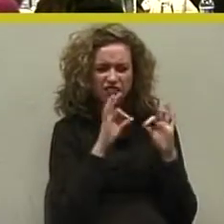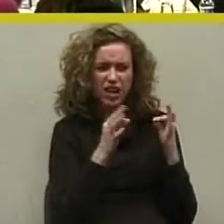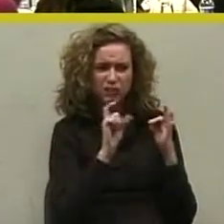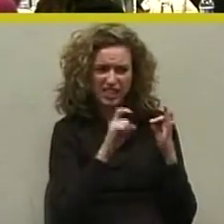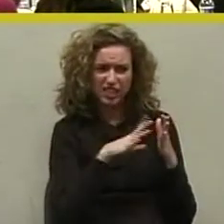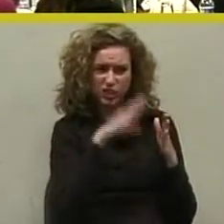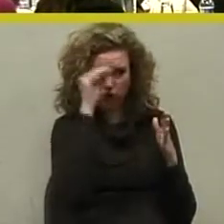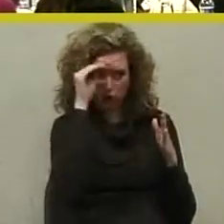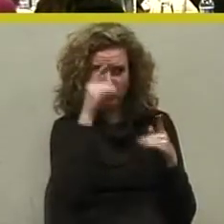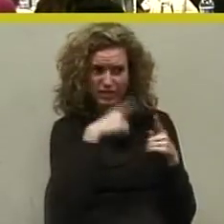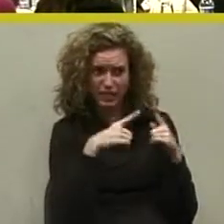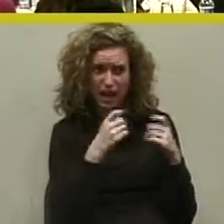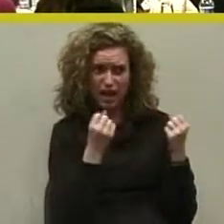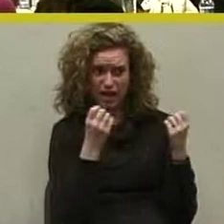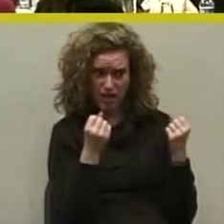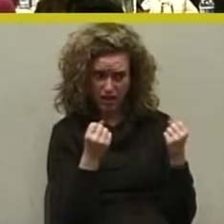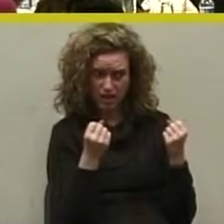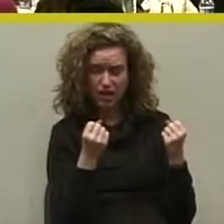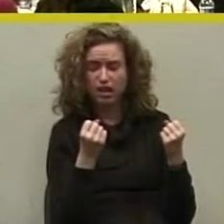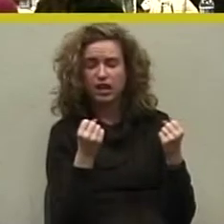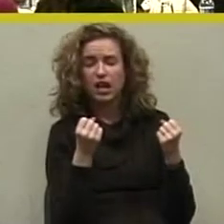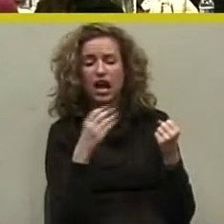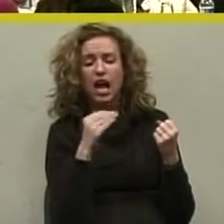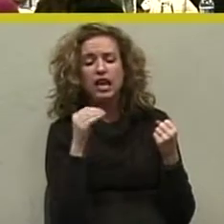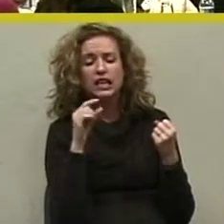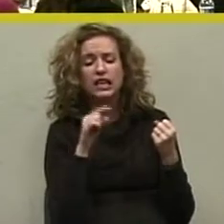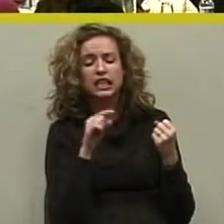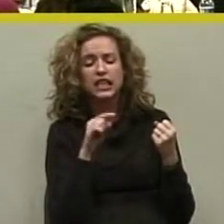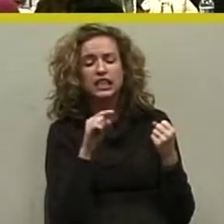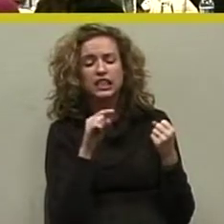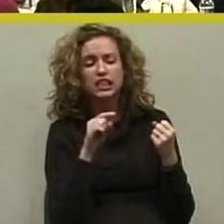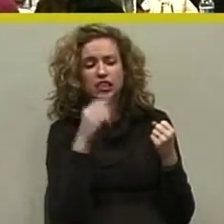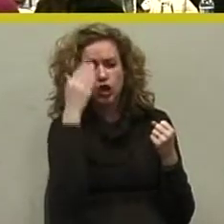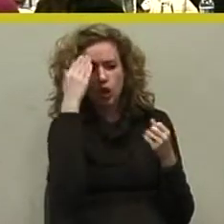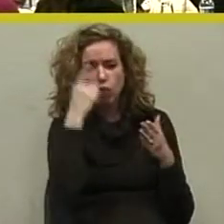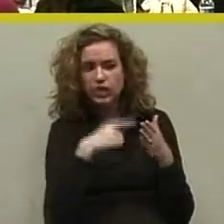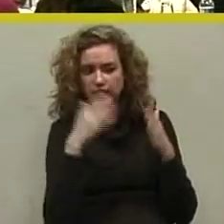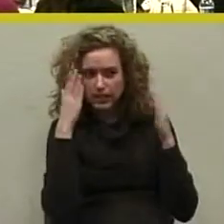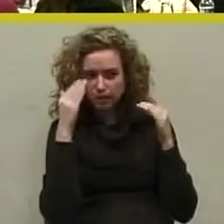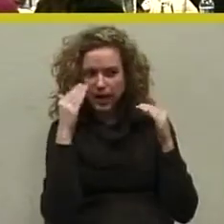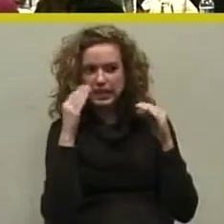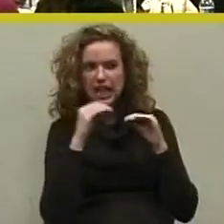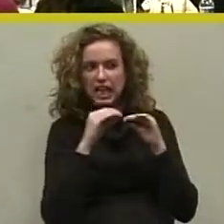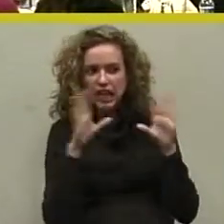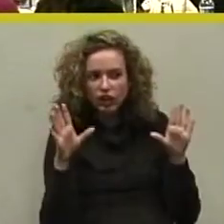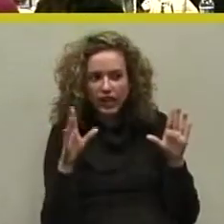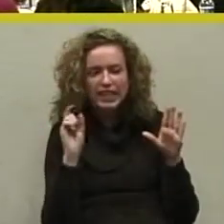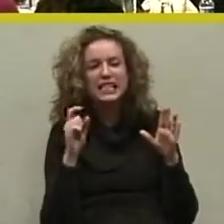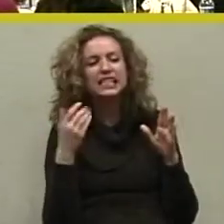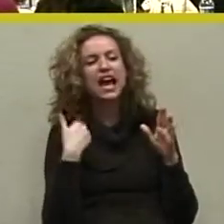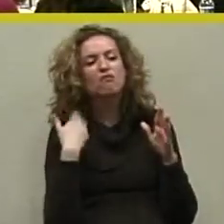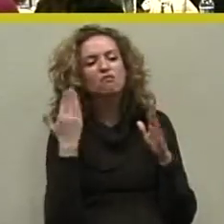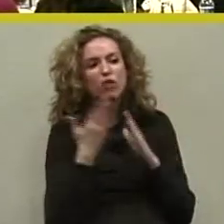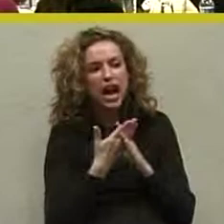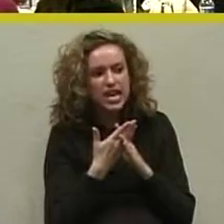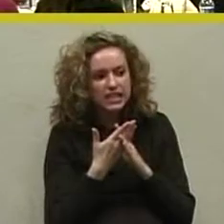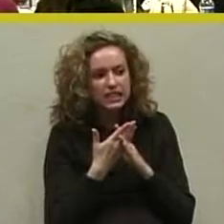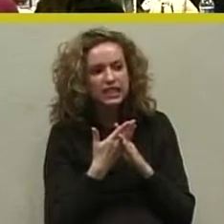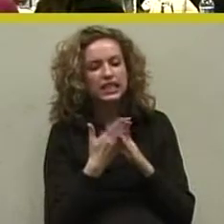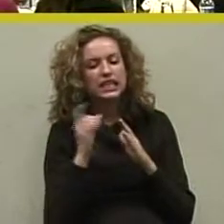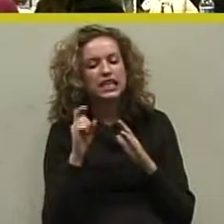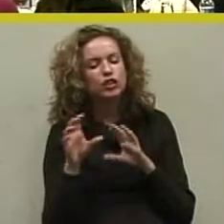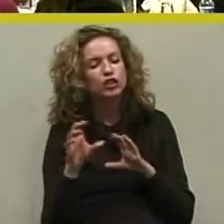a kid who probably needs to have what we expect of him spelled out more clearly. He needs to have some breaks worked in. We're going to do some things that's going to make